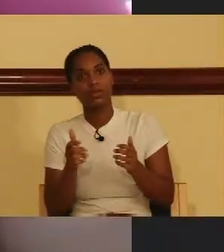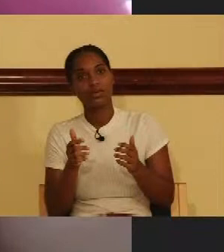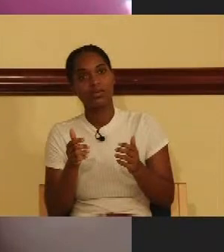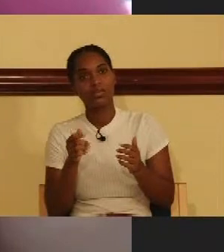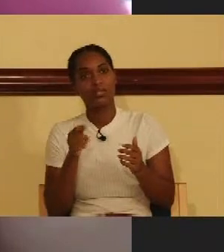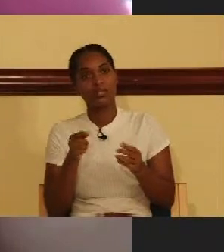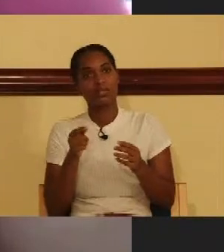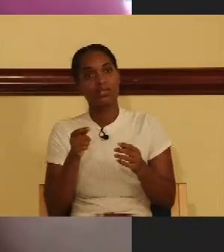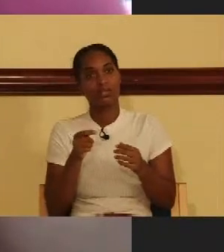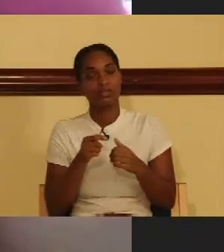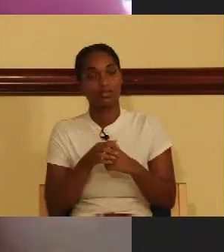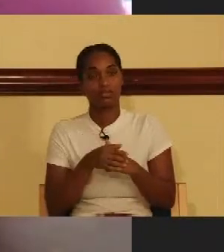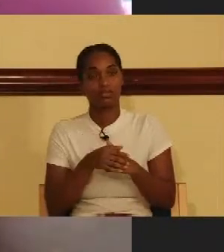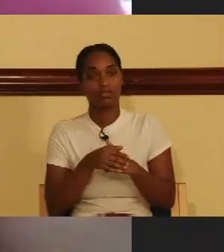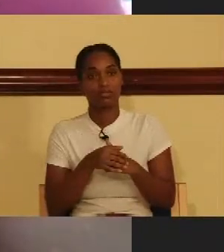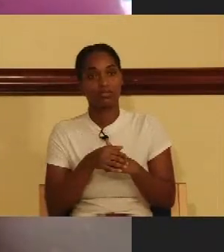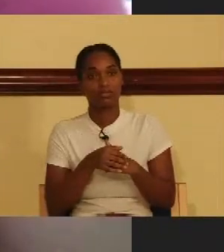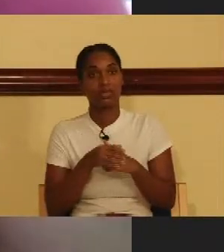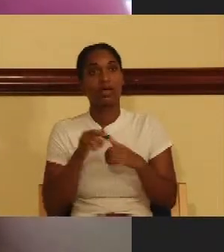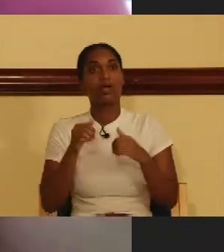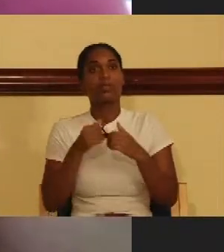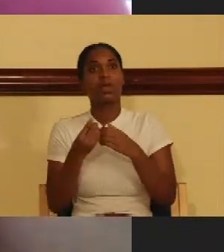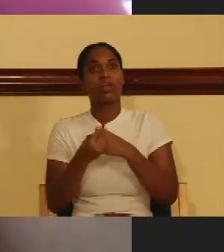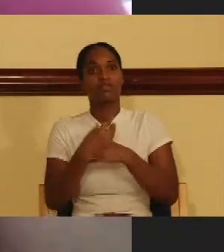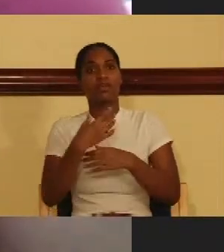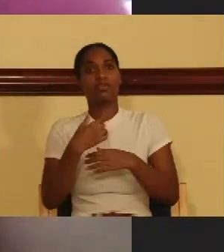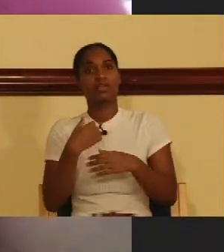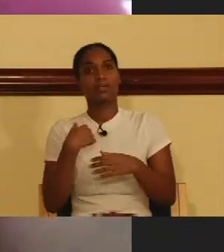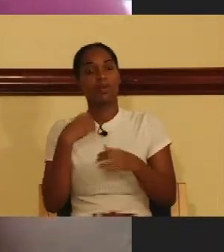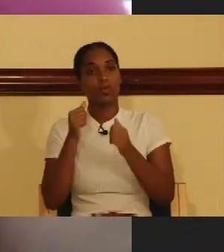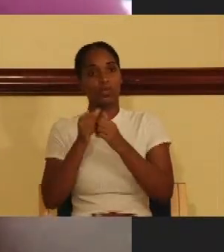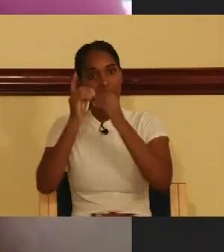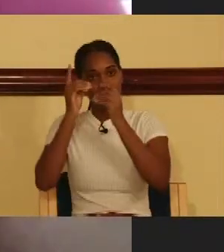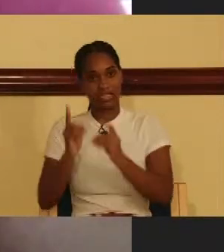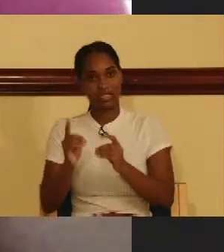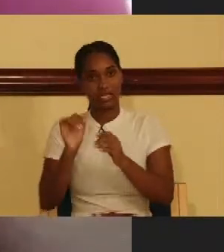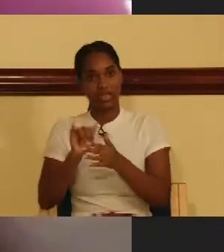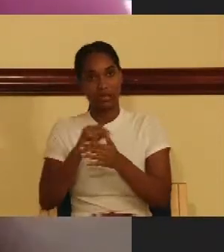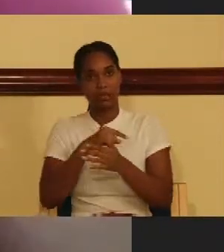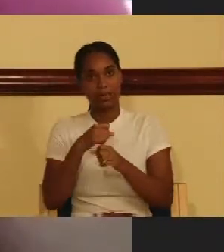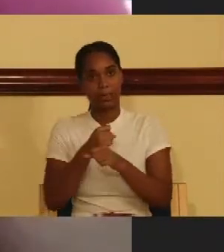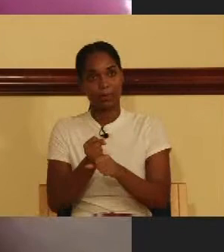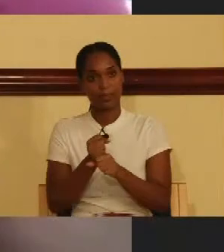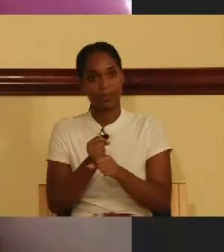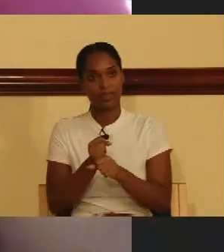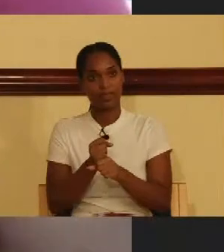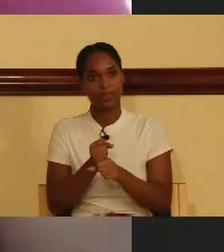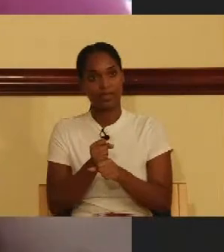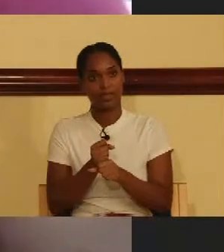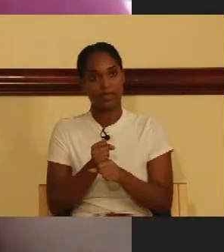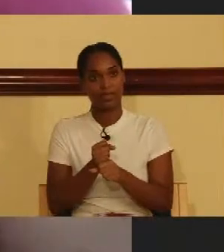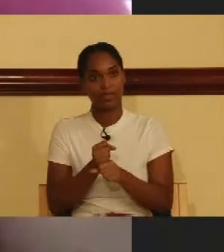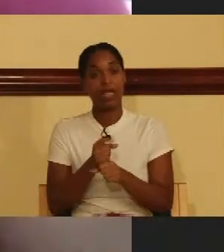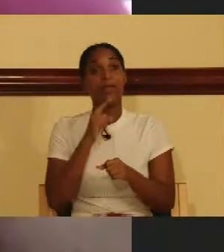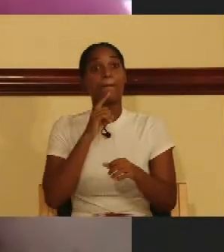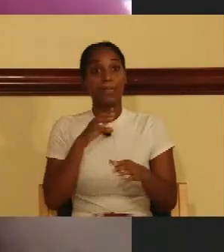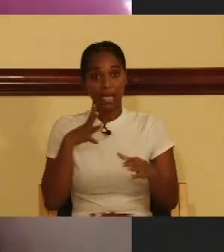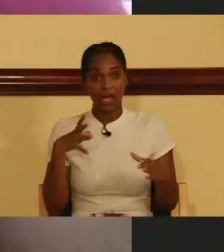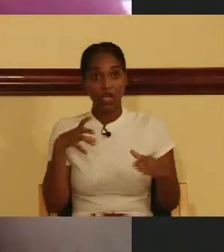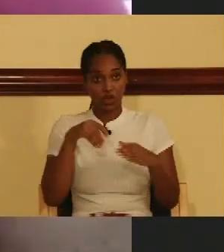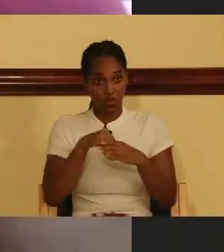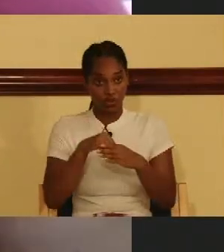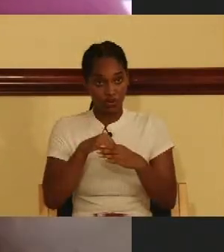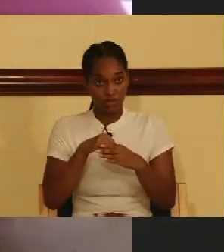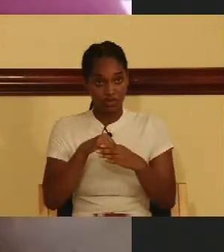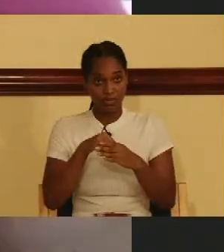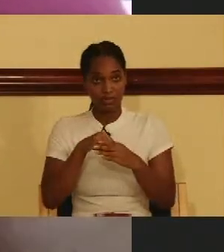of the persons who are actually affected by the decisions that will be made? So being included, seeing